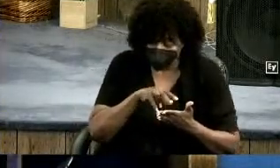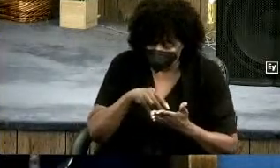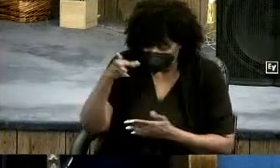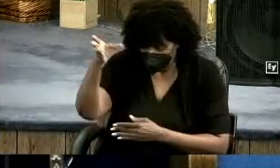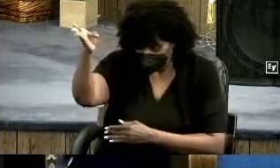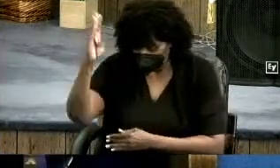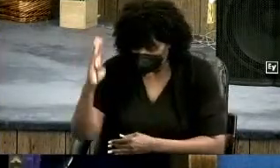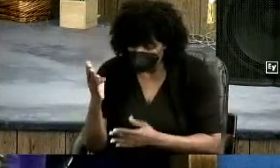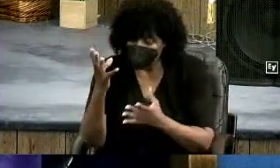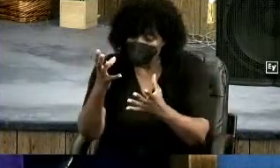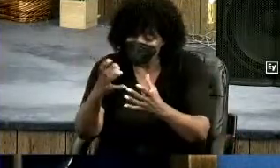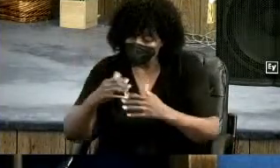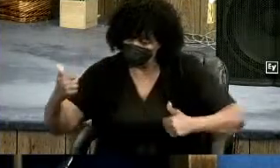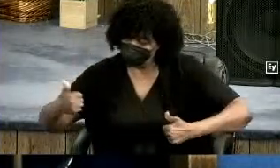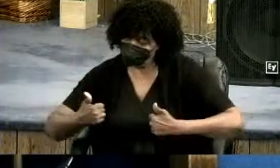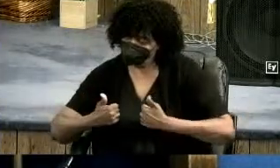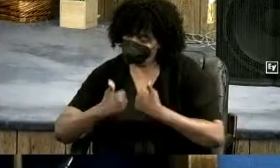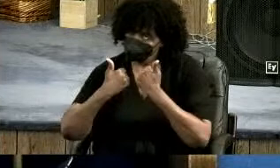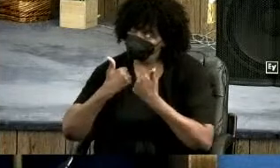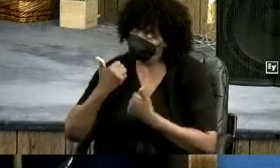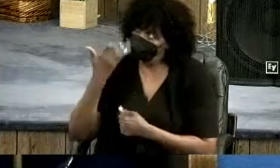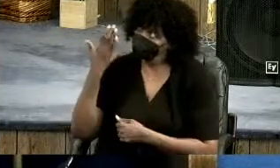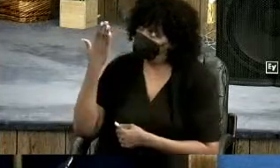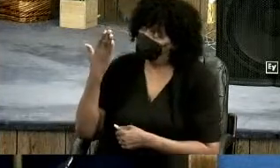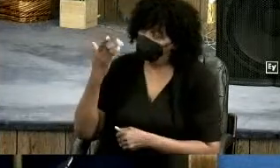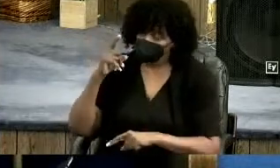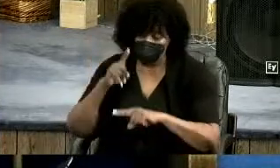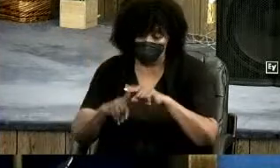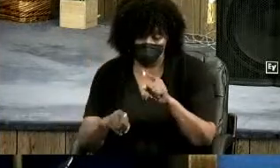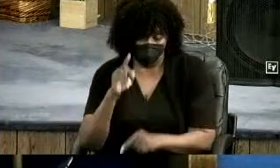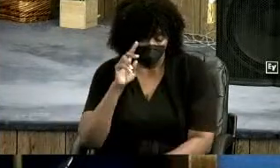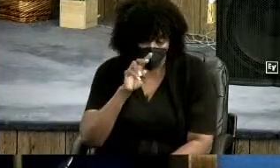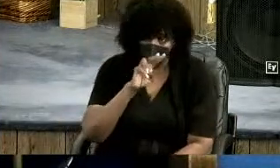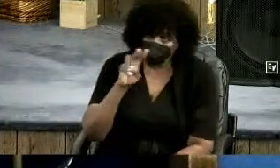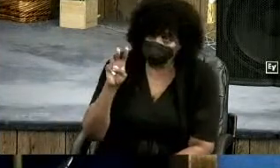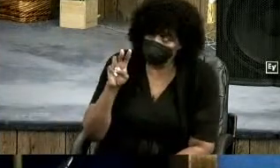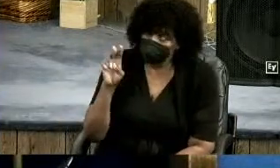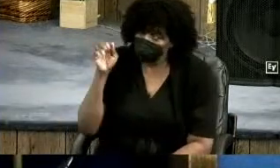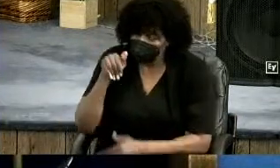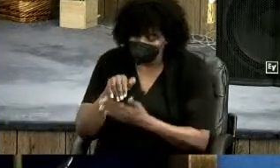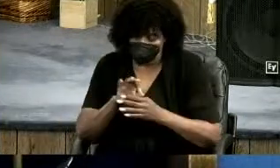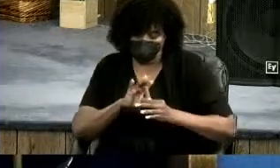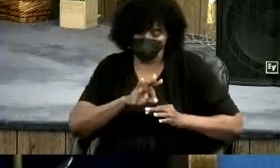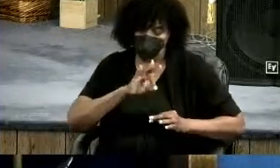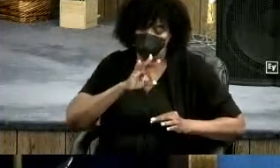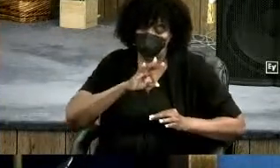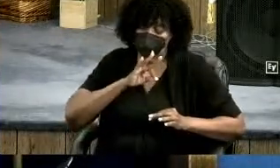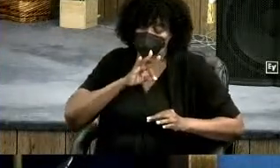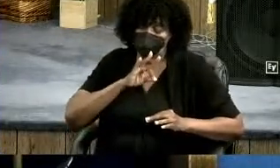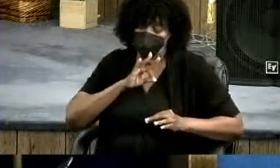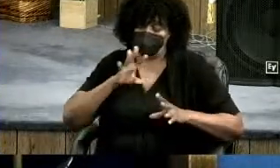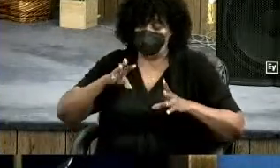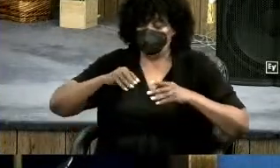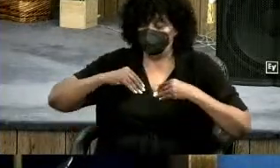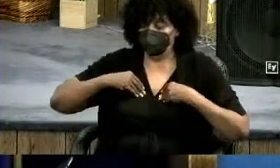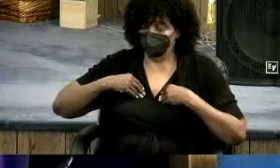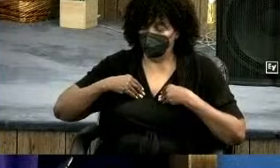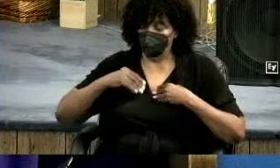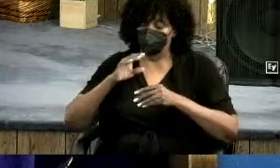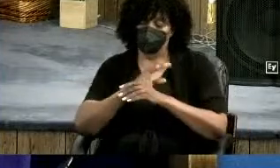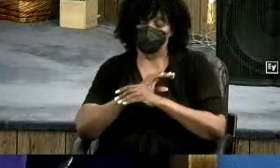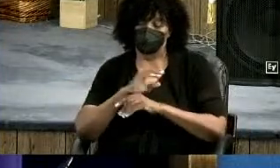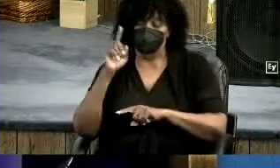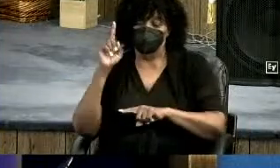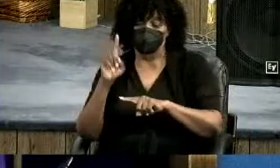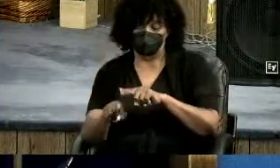God likes that when you challenge him? I can't see it with my eyes, but in the spirit, I'm claiming it. I don't have anybody to